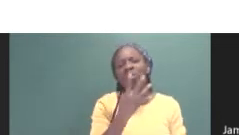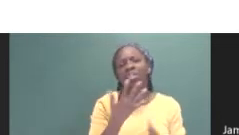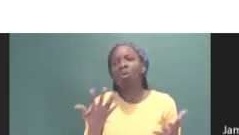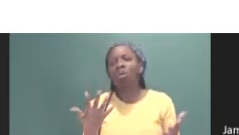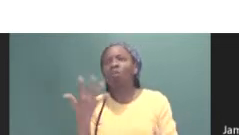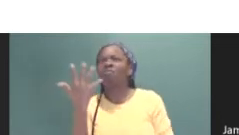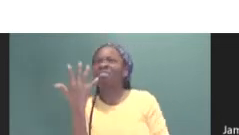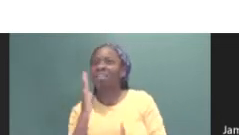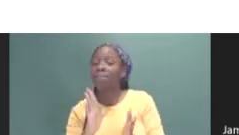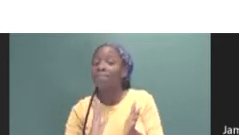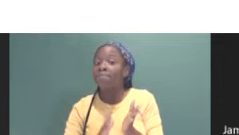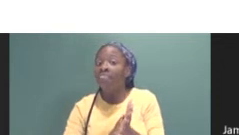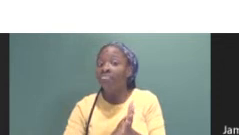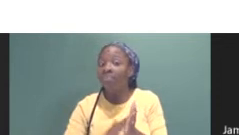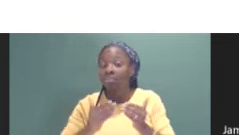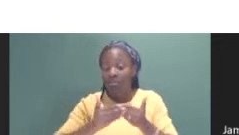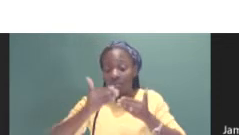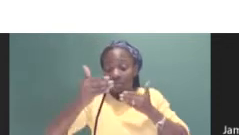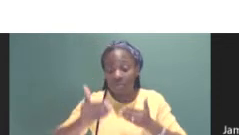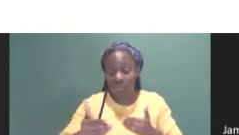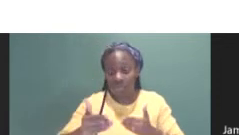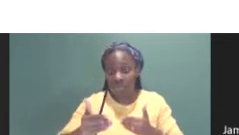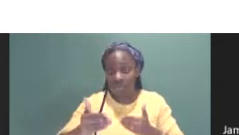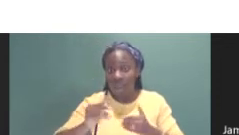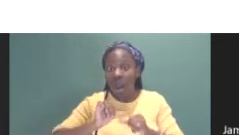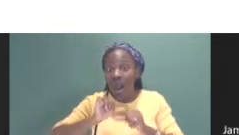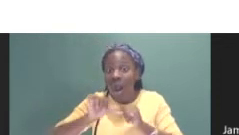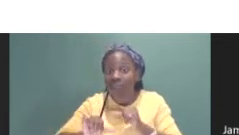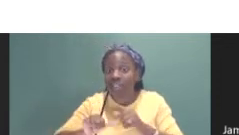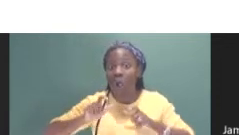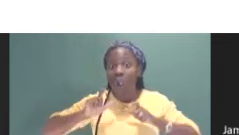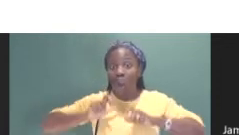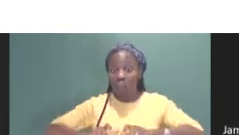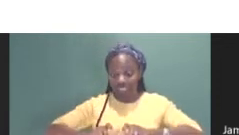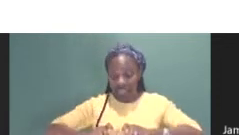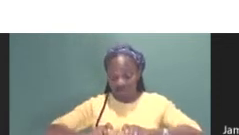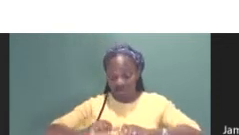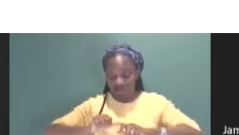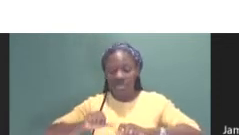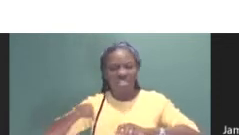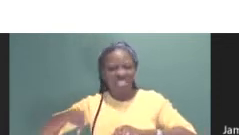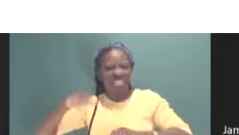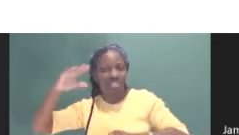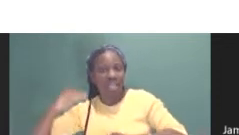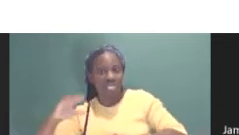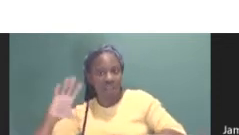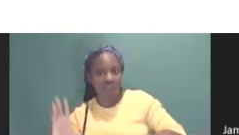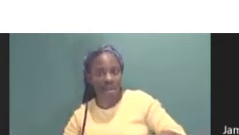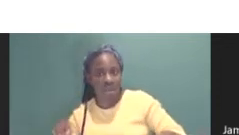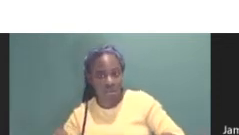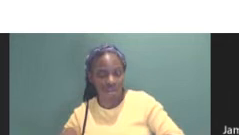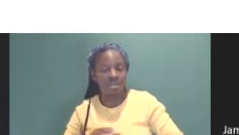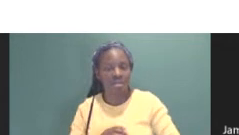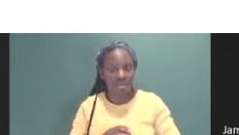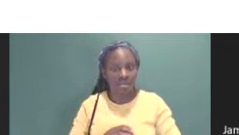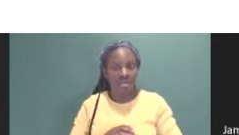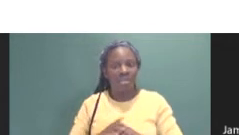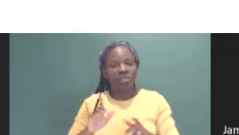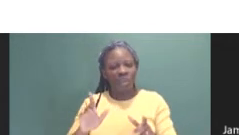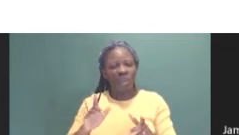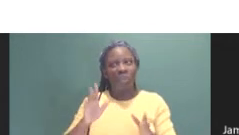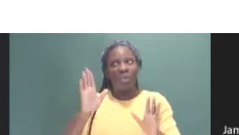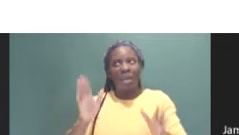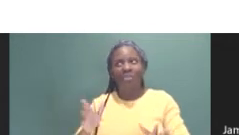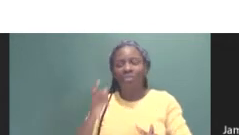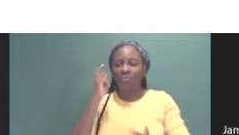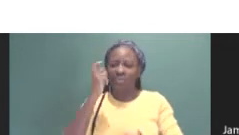months after lockdown had been imposed in South Africa. So we were asking people to reflect quite